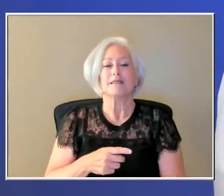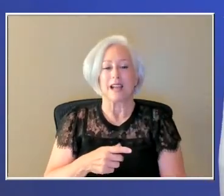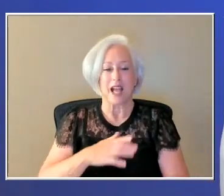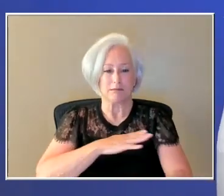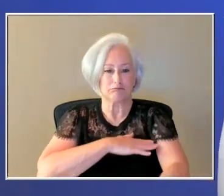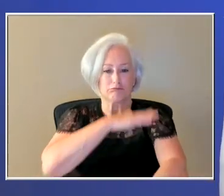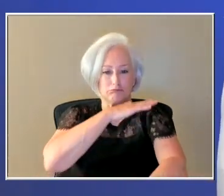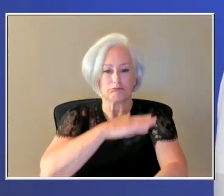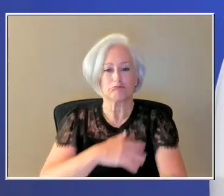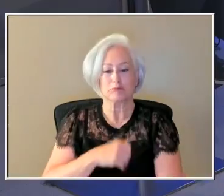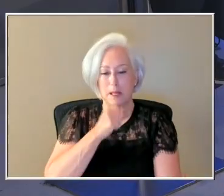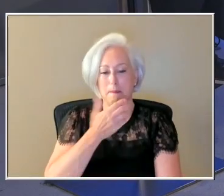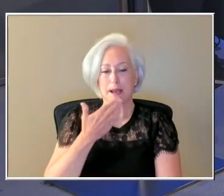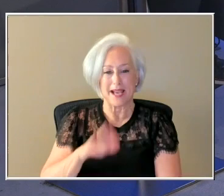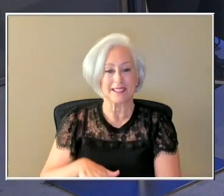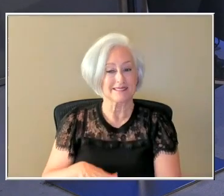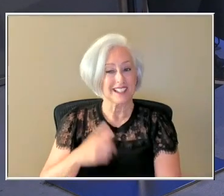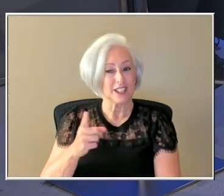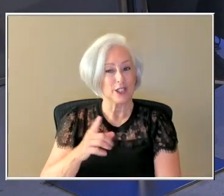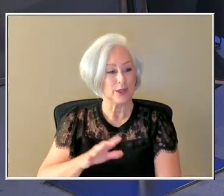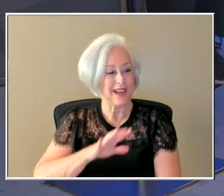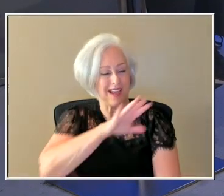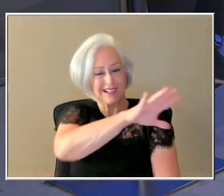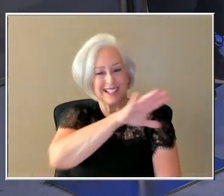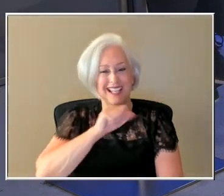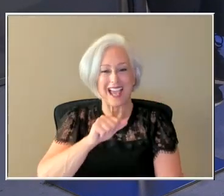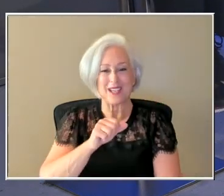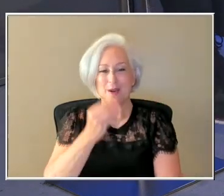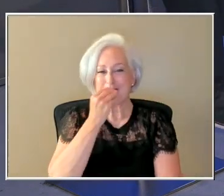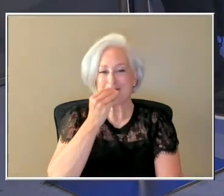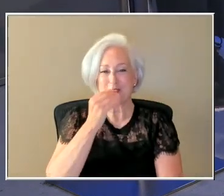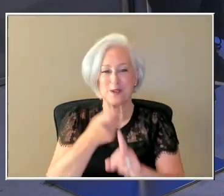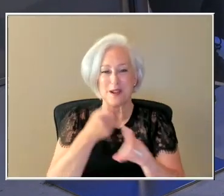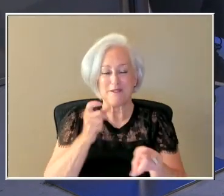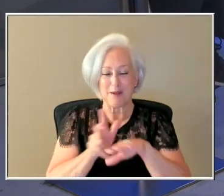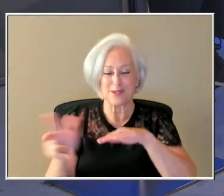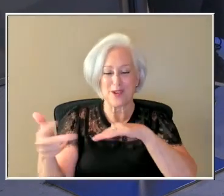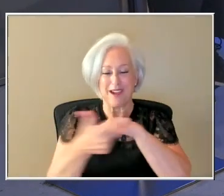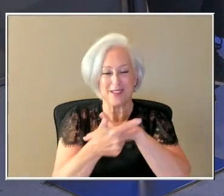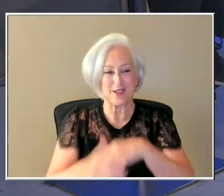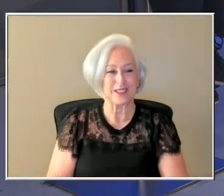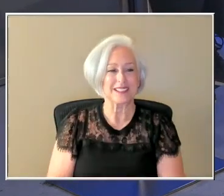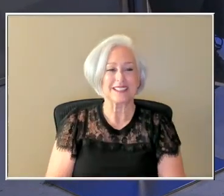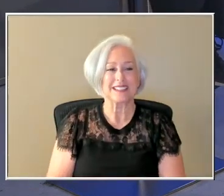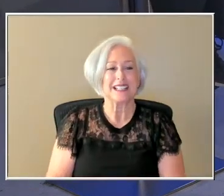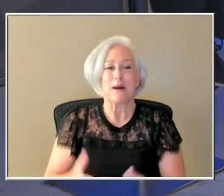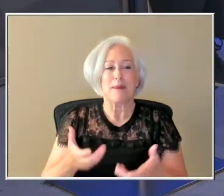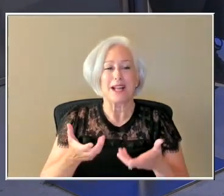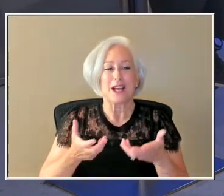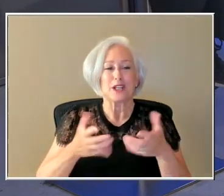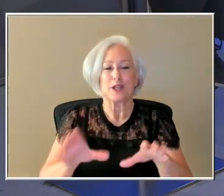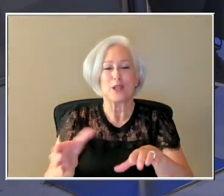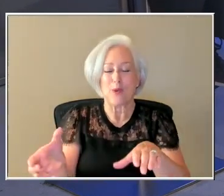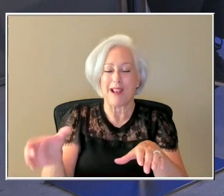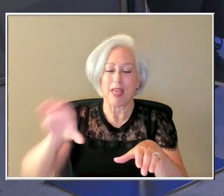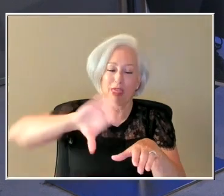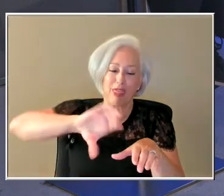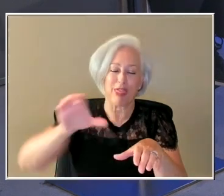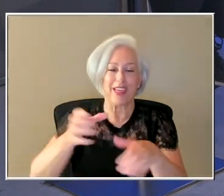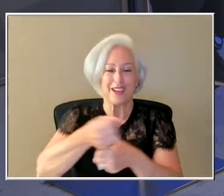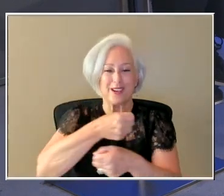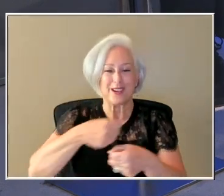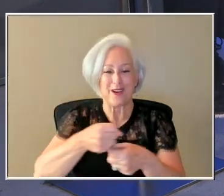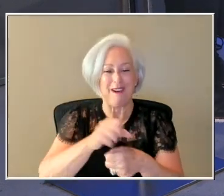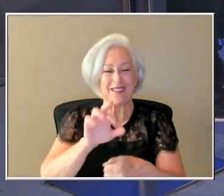drive-through level. You could reach through and grab your. Yeah, stabilized, but you never want to spill your coffee Do or not grab a food or coffee anything with that. like Yeah, that. you're right. That's so